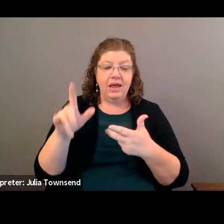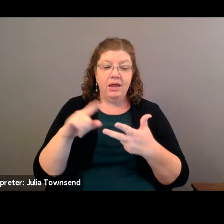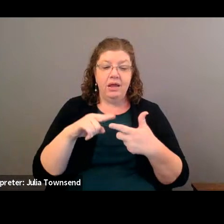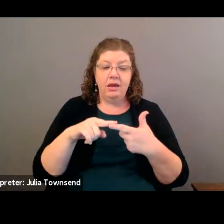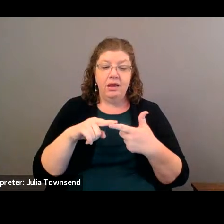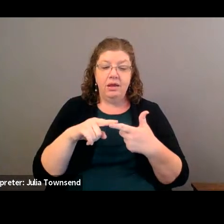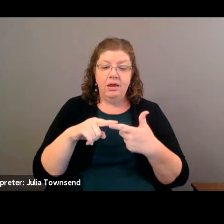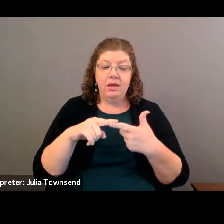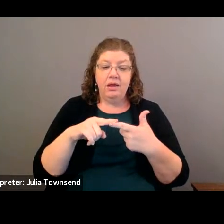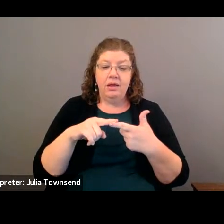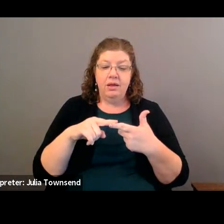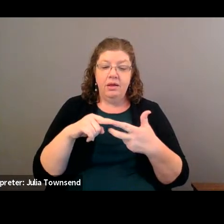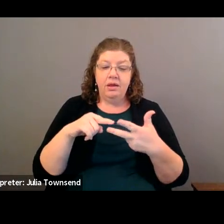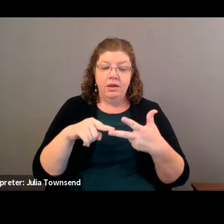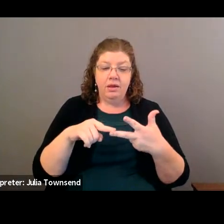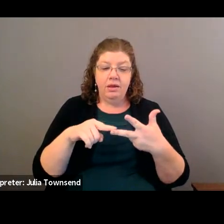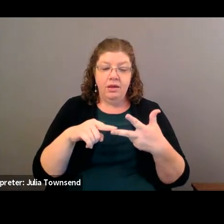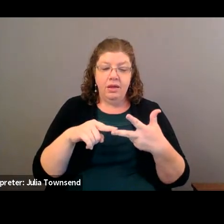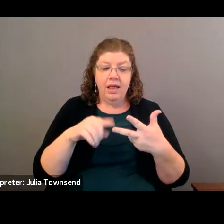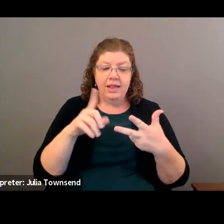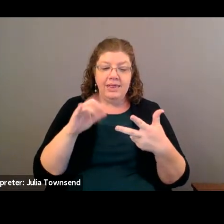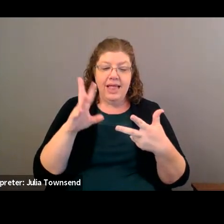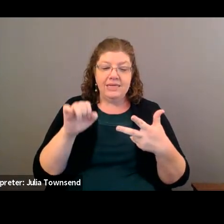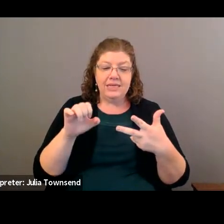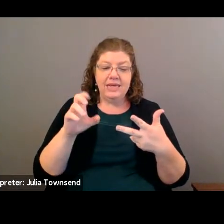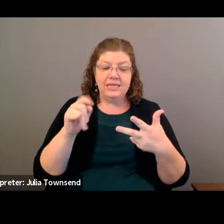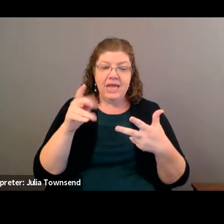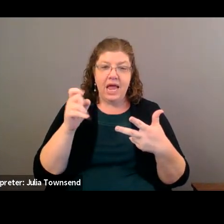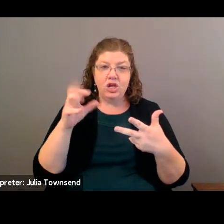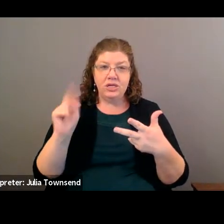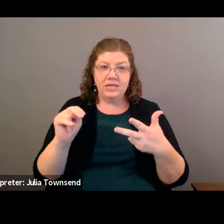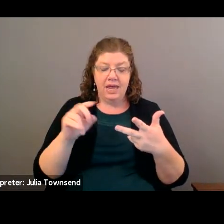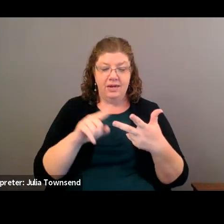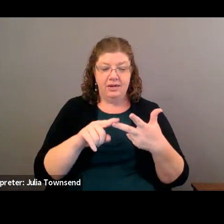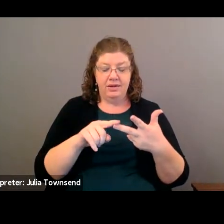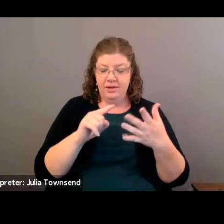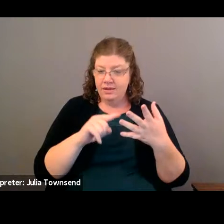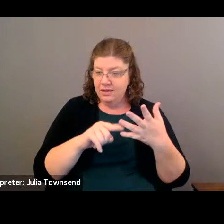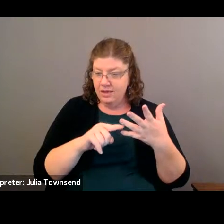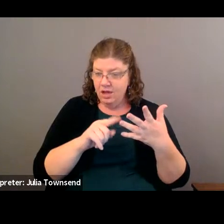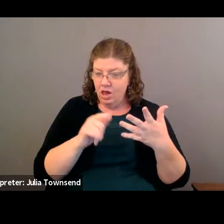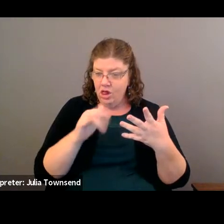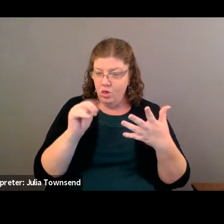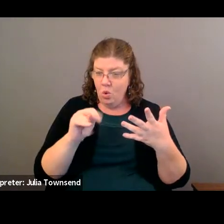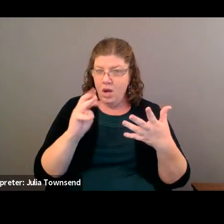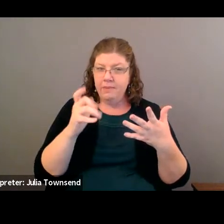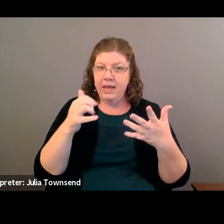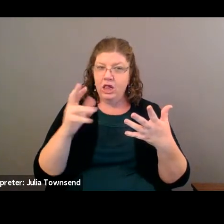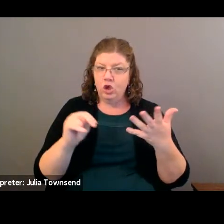Zarate, Leslie Sanderson, Elrod McLearn.